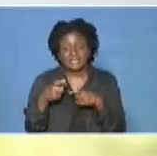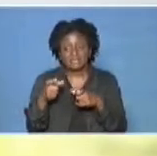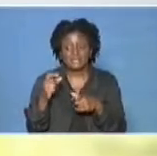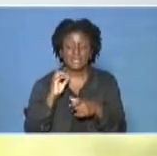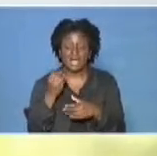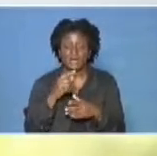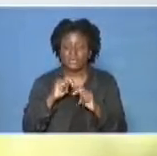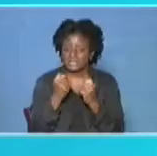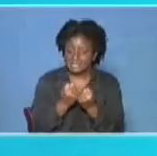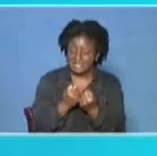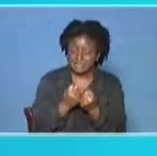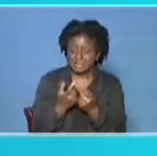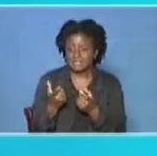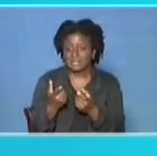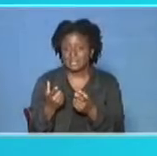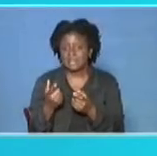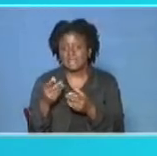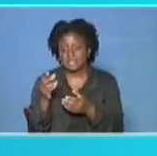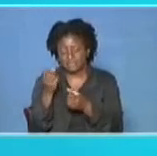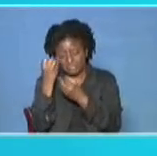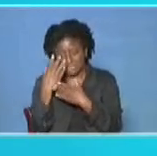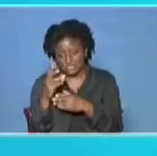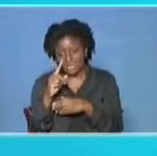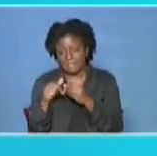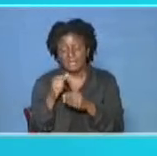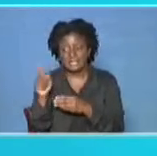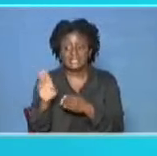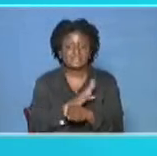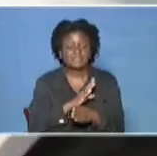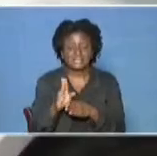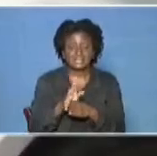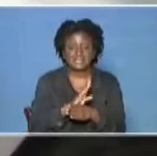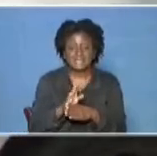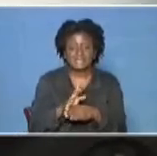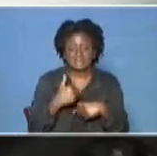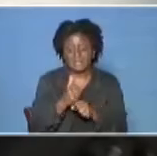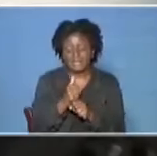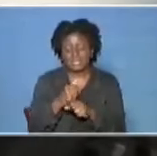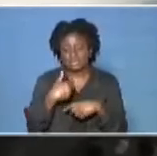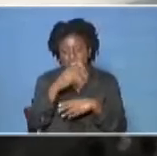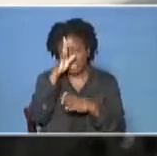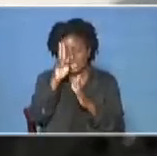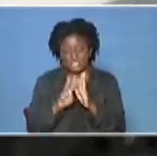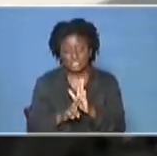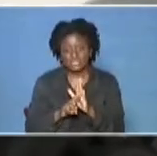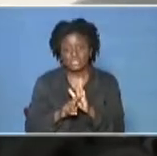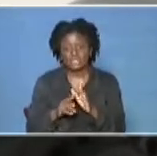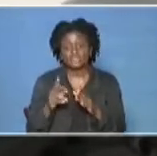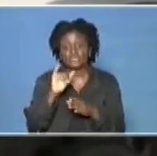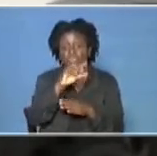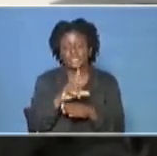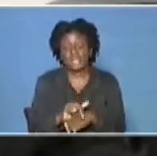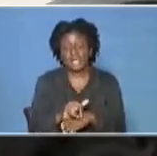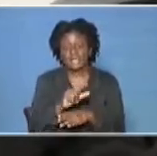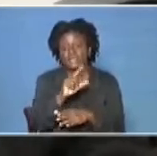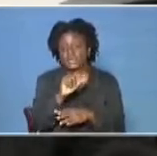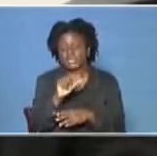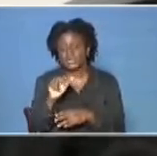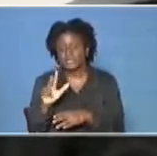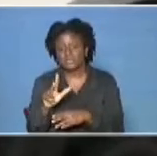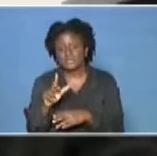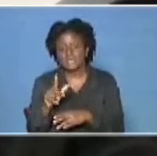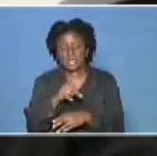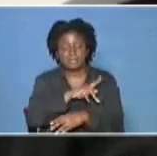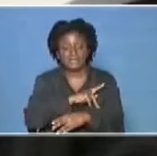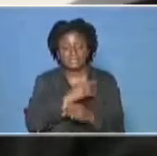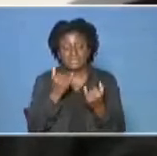business, Customizing Creations, and how it all came about. Fast forward to July 2023, and Pyfrom's now